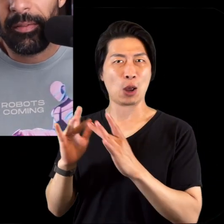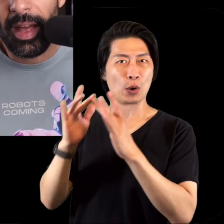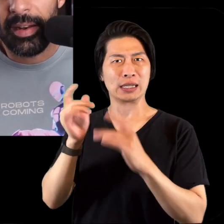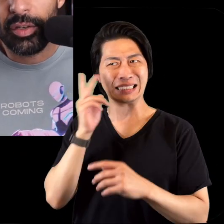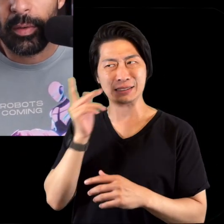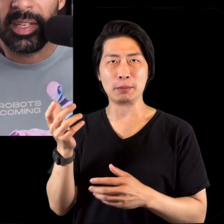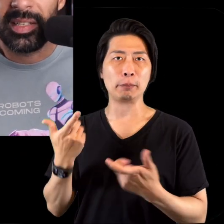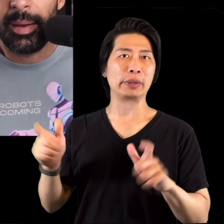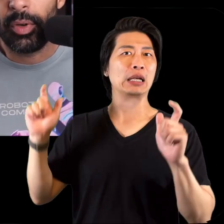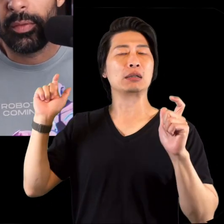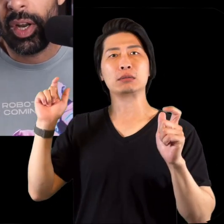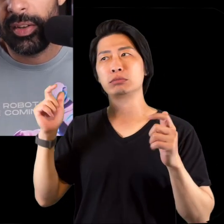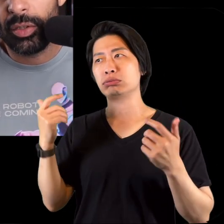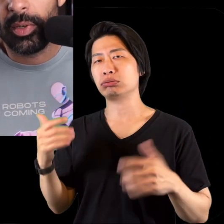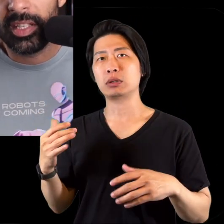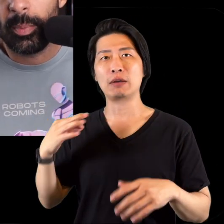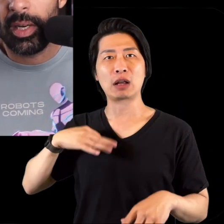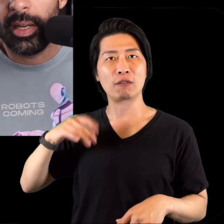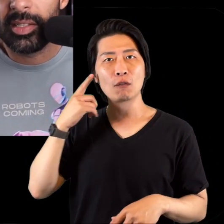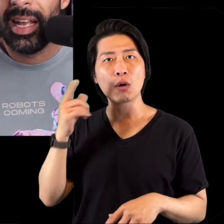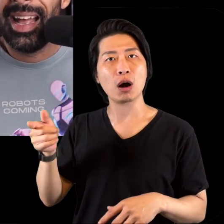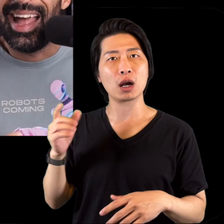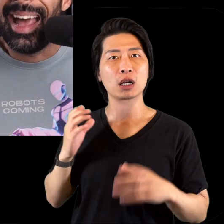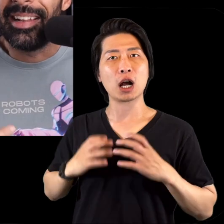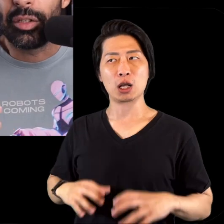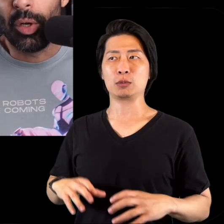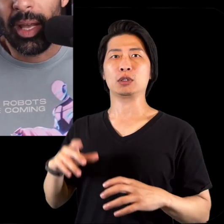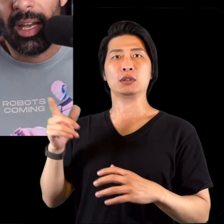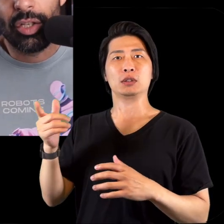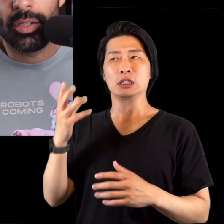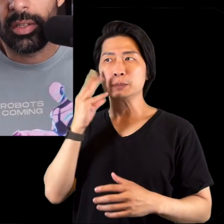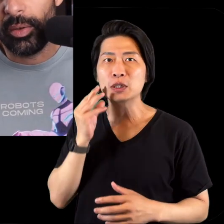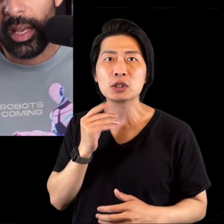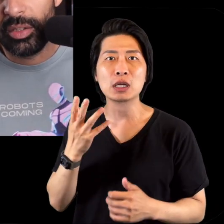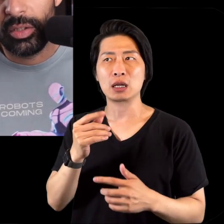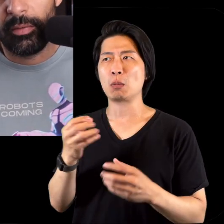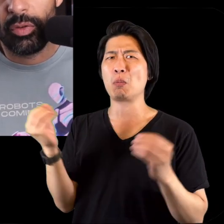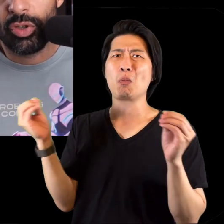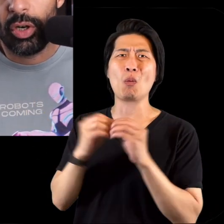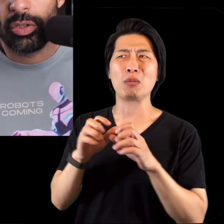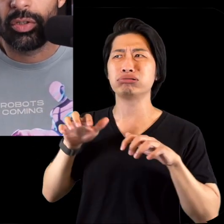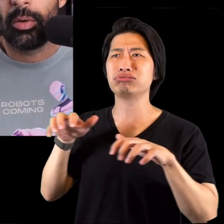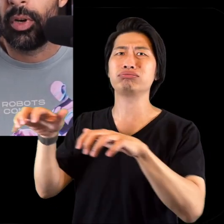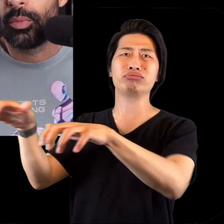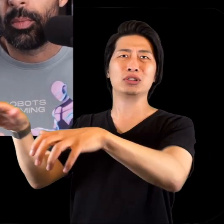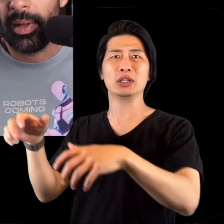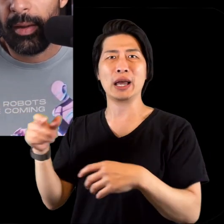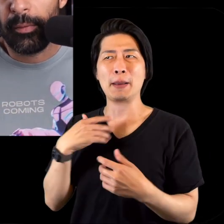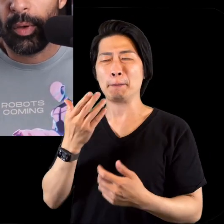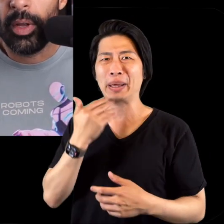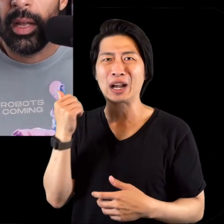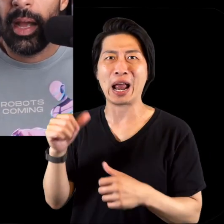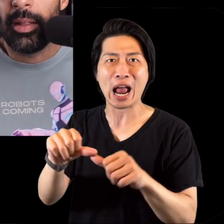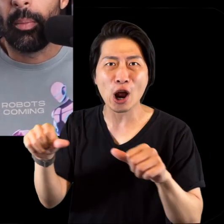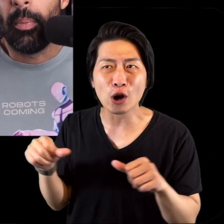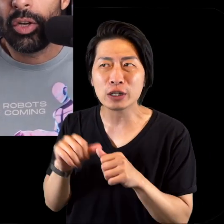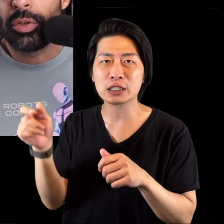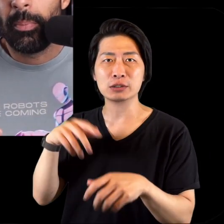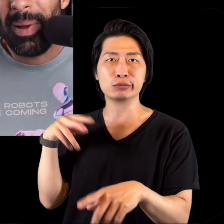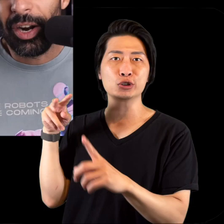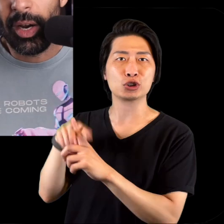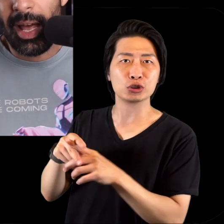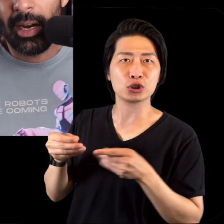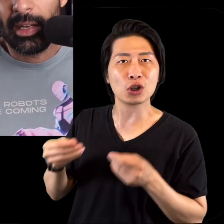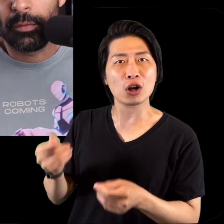big advantage from the standpoint of the customer experience and its locations. The locations of those chargers are much more plentiful, and there are